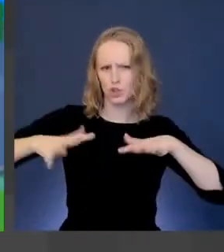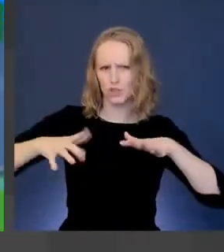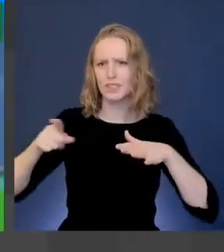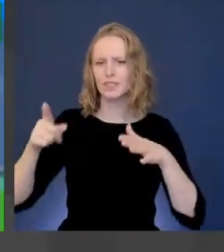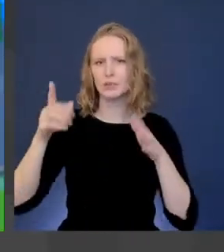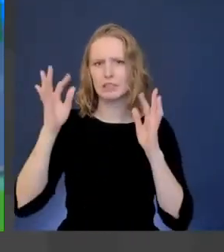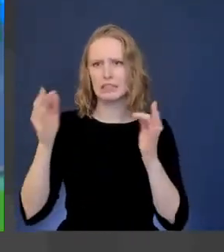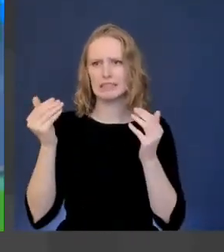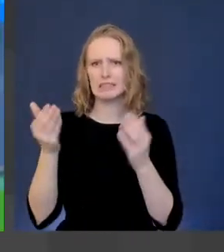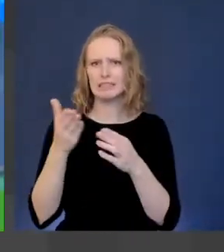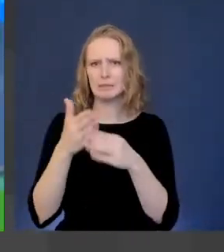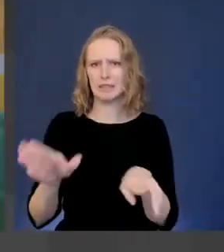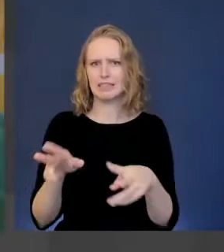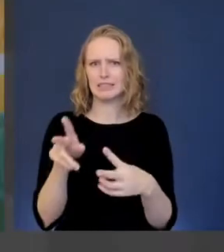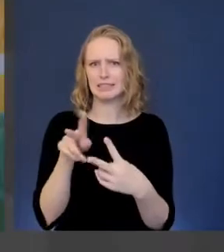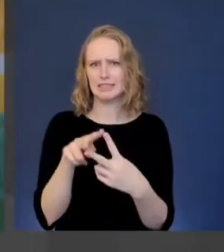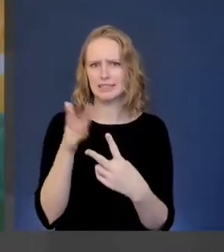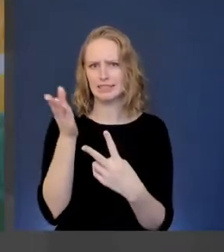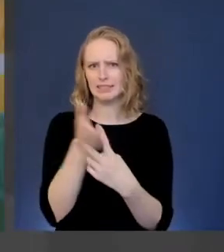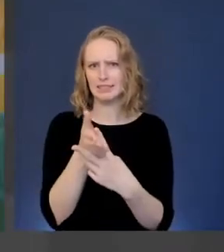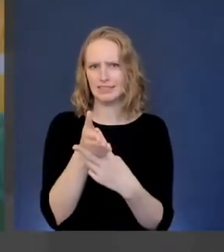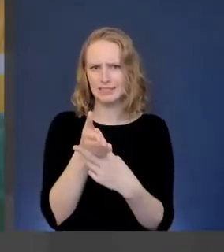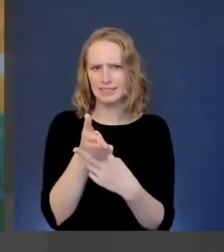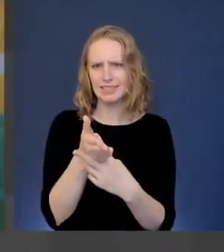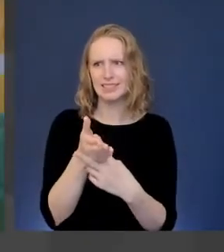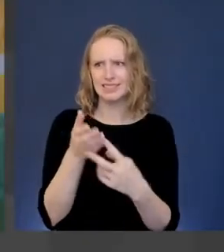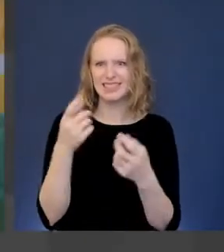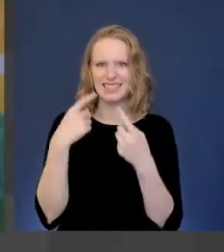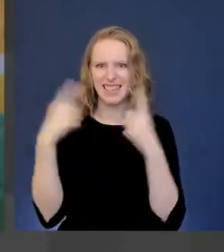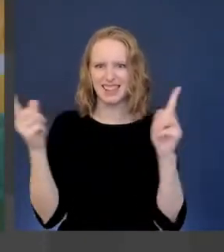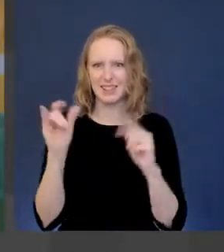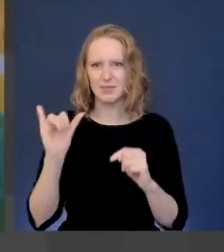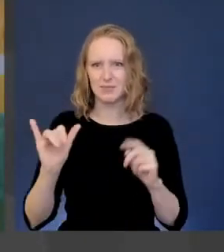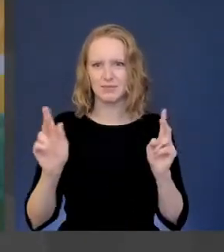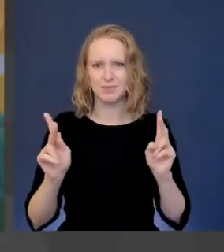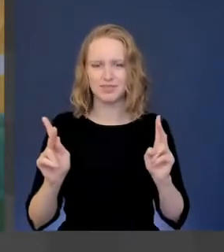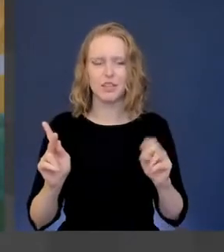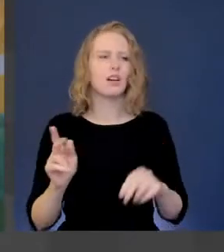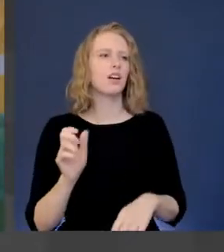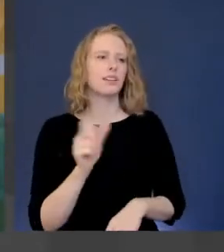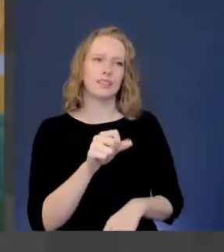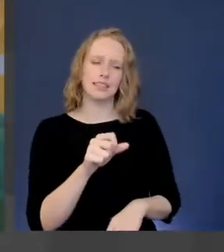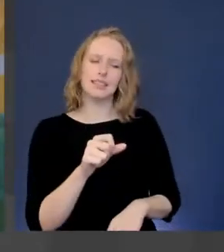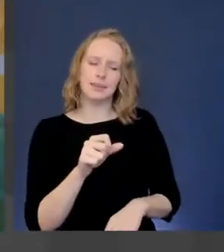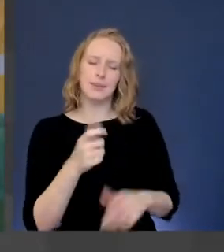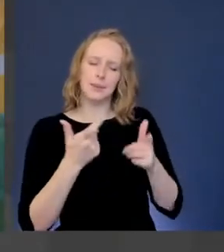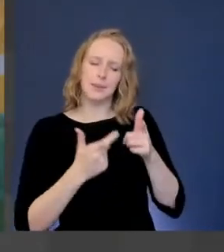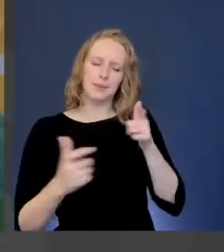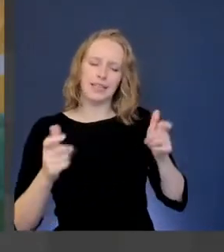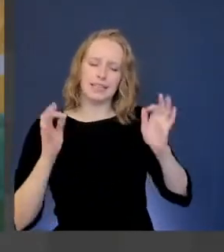everyone about that. Yes, I mean, it's a very big decision, and we took it